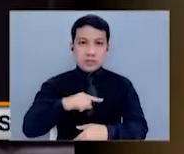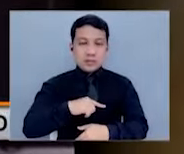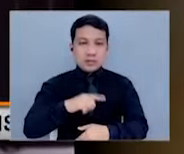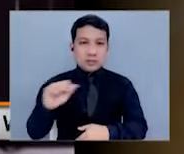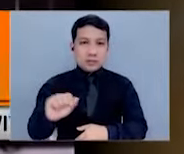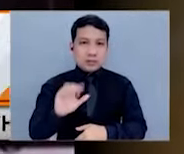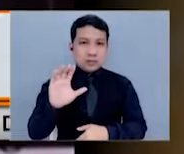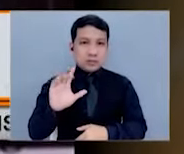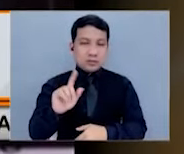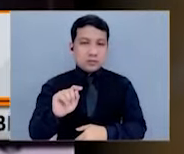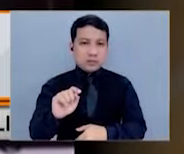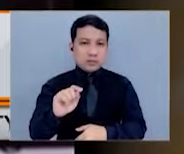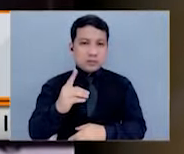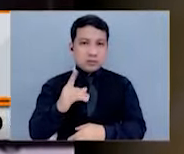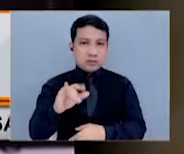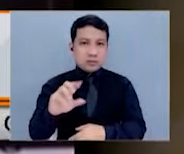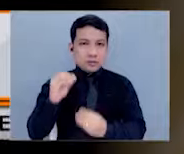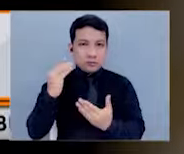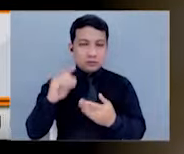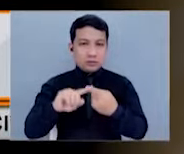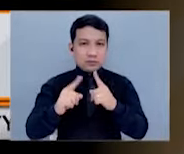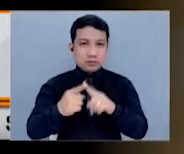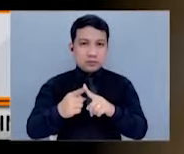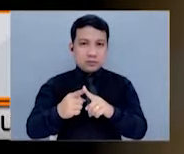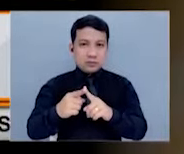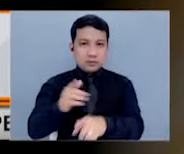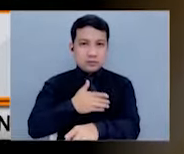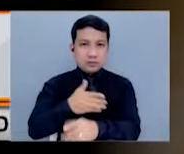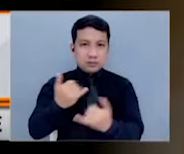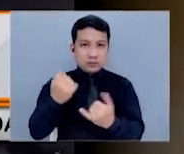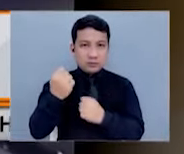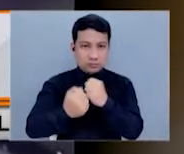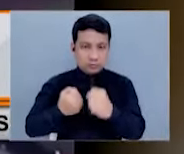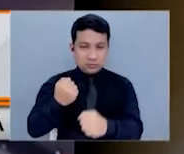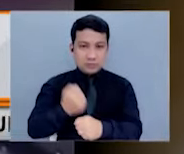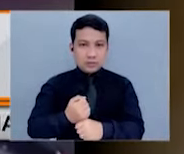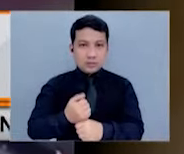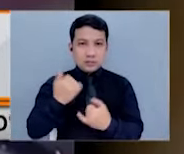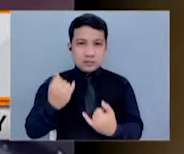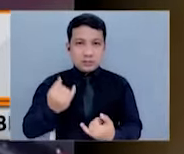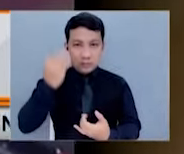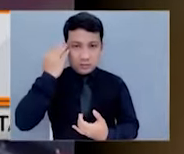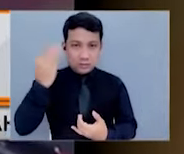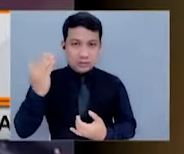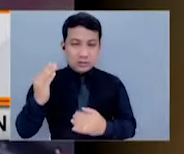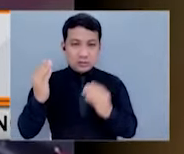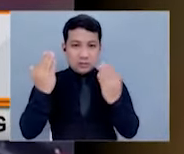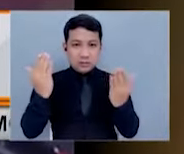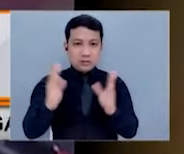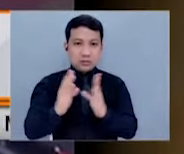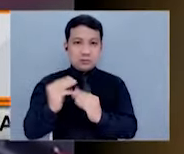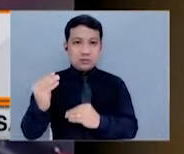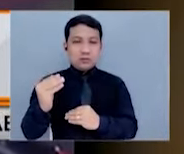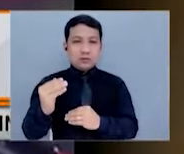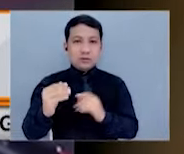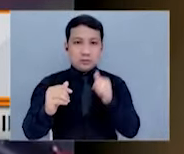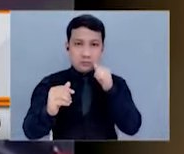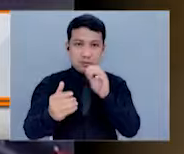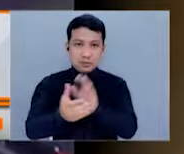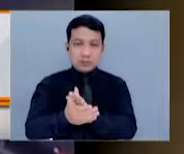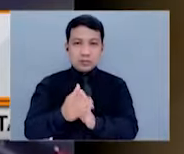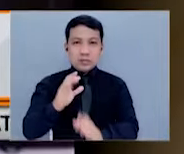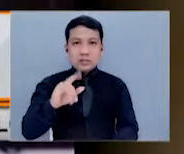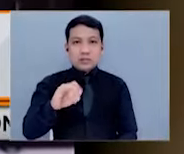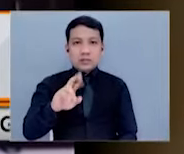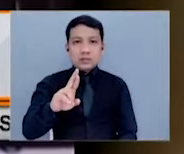kanyang David Foster and Friends concert ngayong taon. This time, makakasama niya muli ang misis na si Catherine